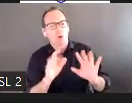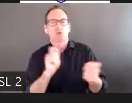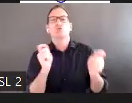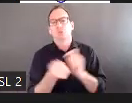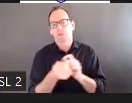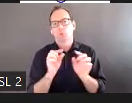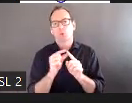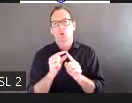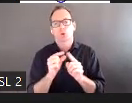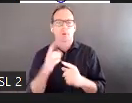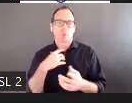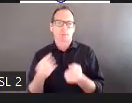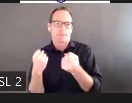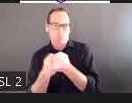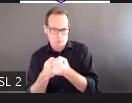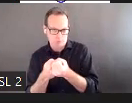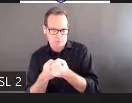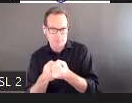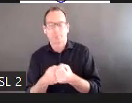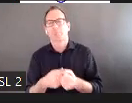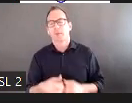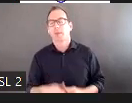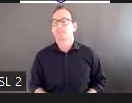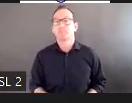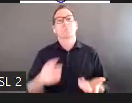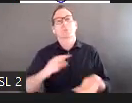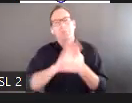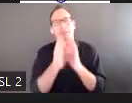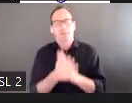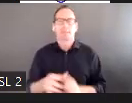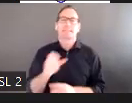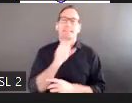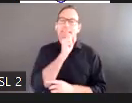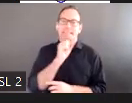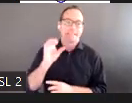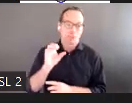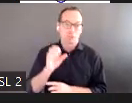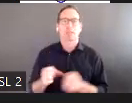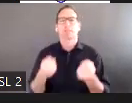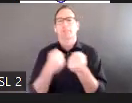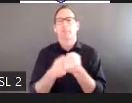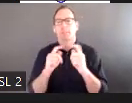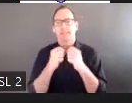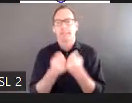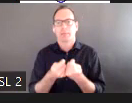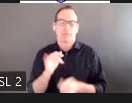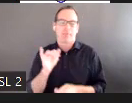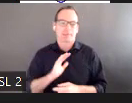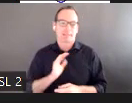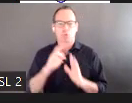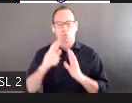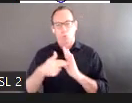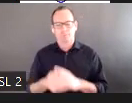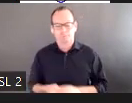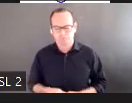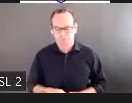the renaming, we became the Senior Support Team, and we are currently located in our